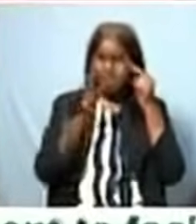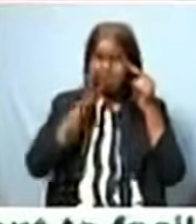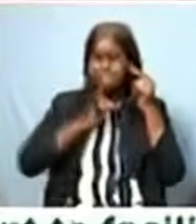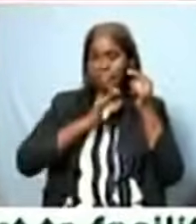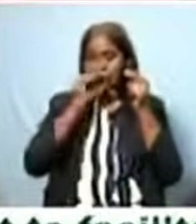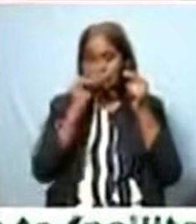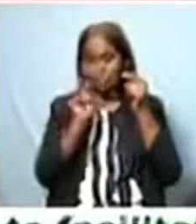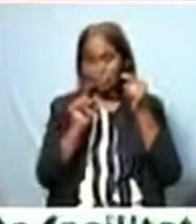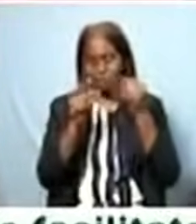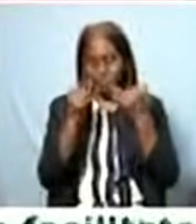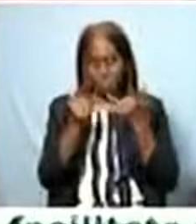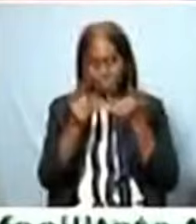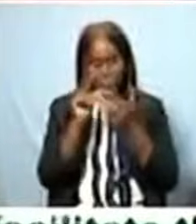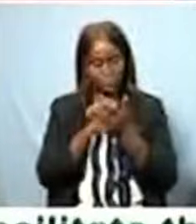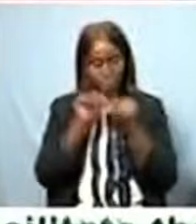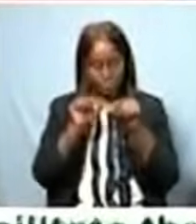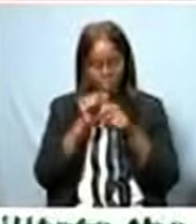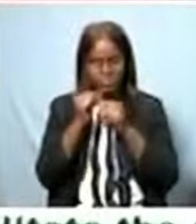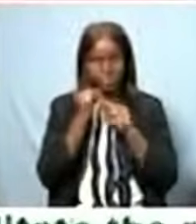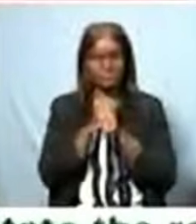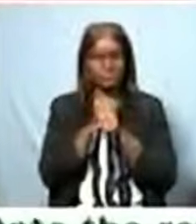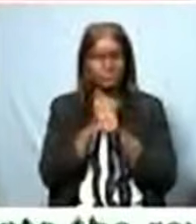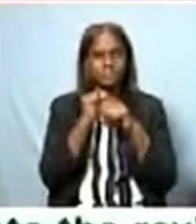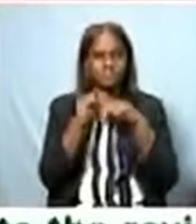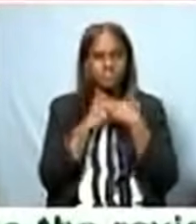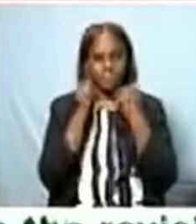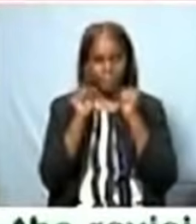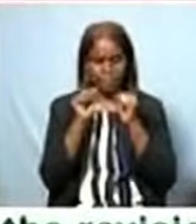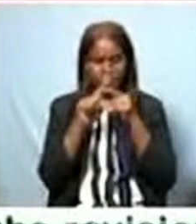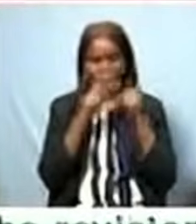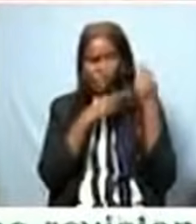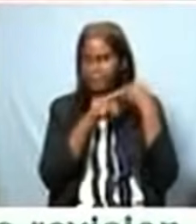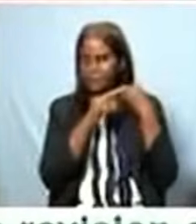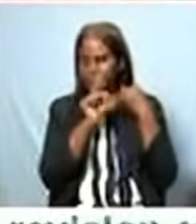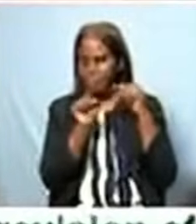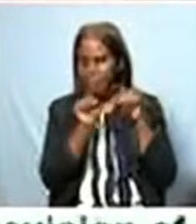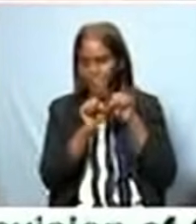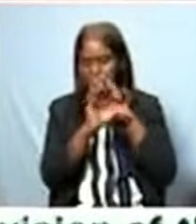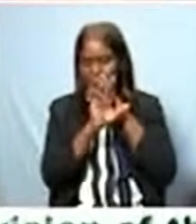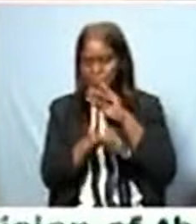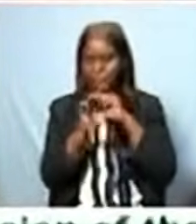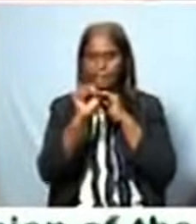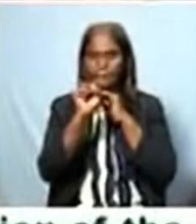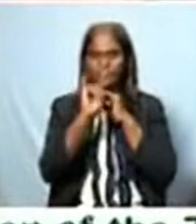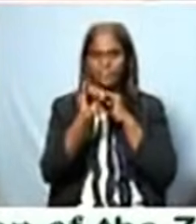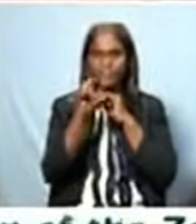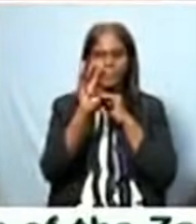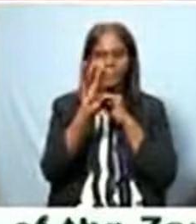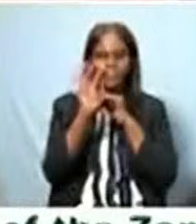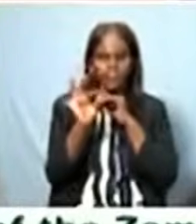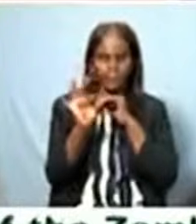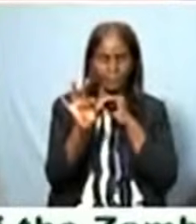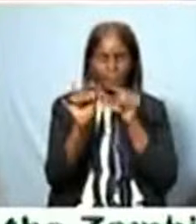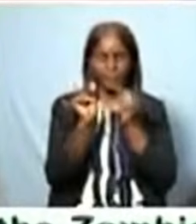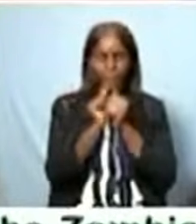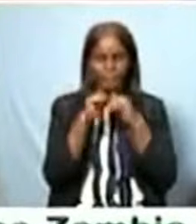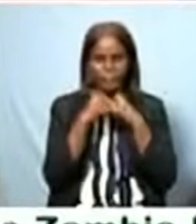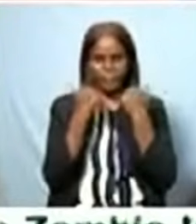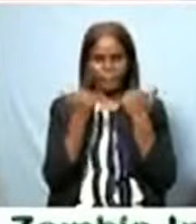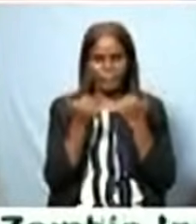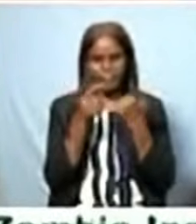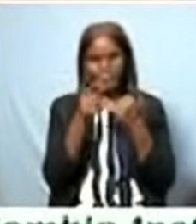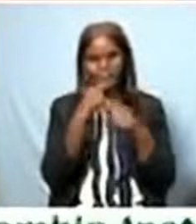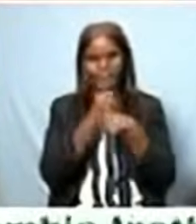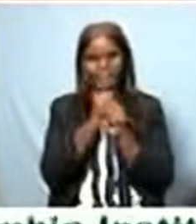Speaker. Right this year, we were able to revise that under SI 49 and hence